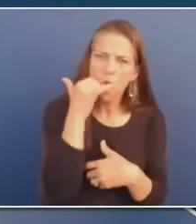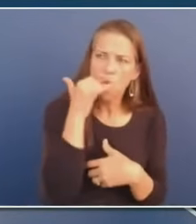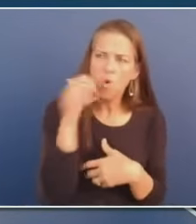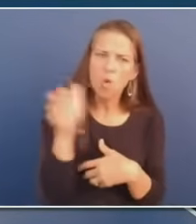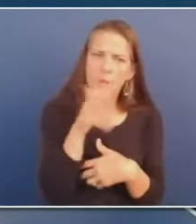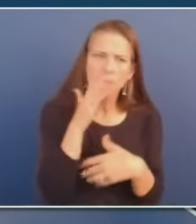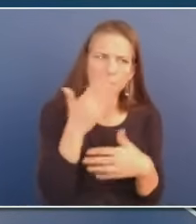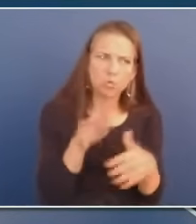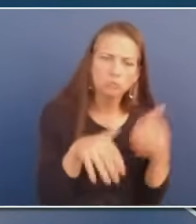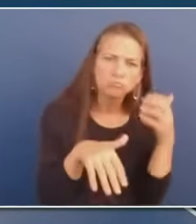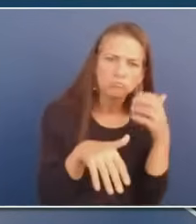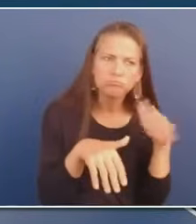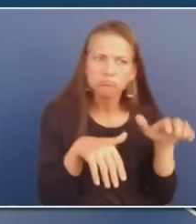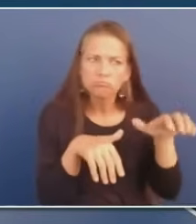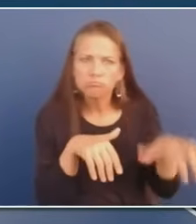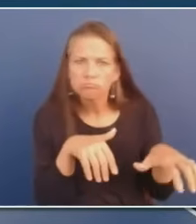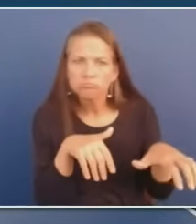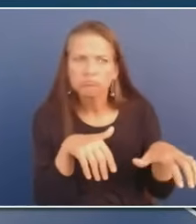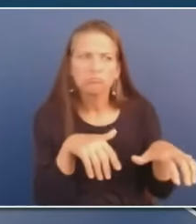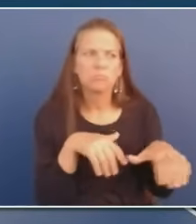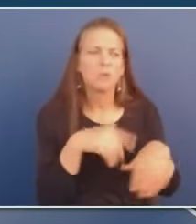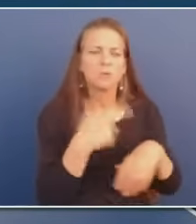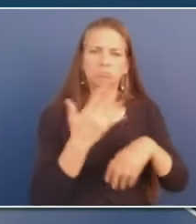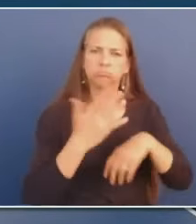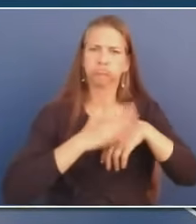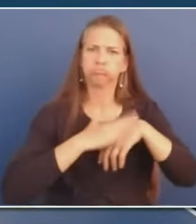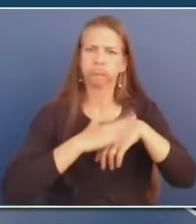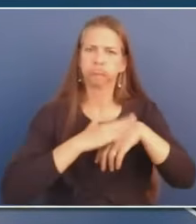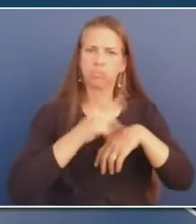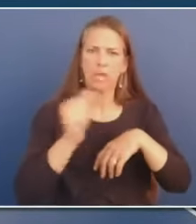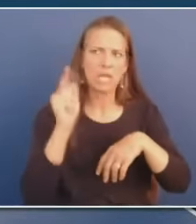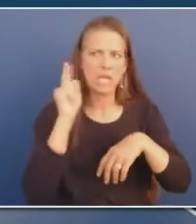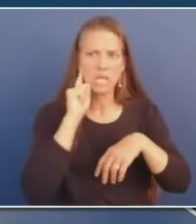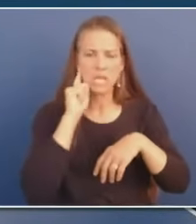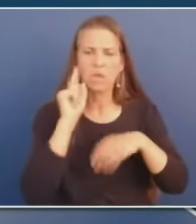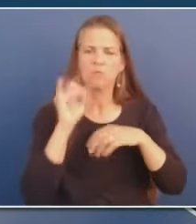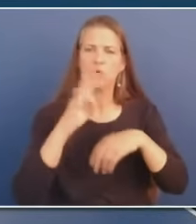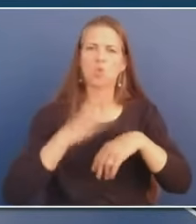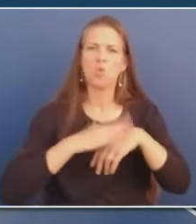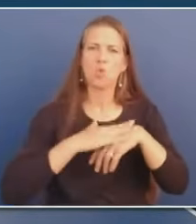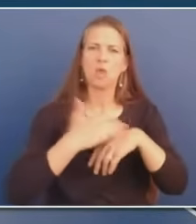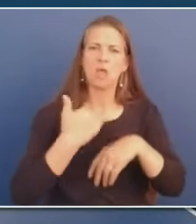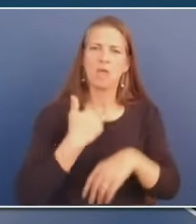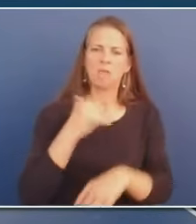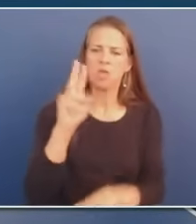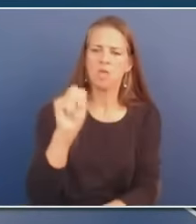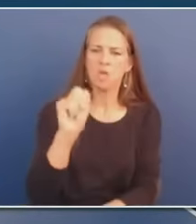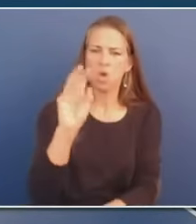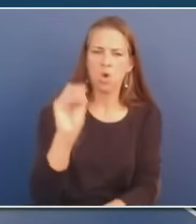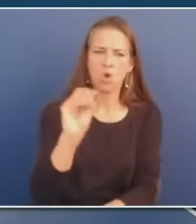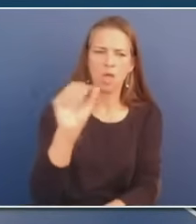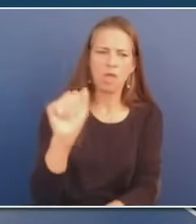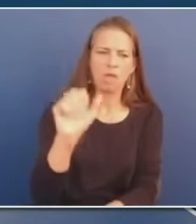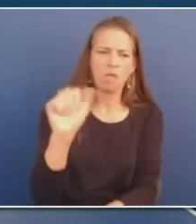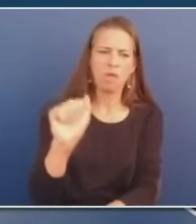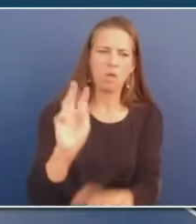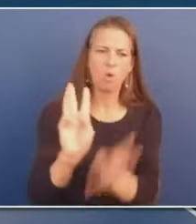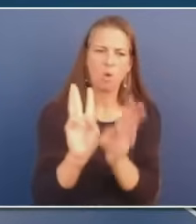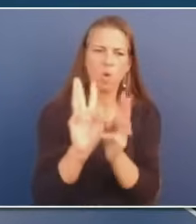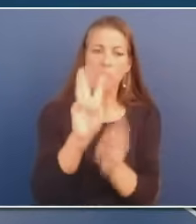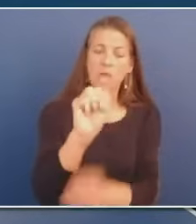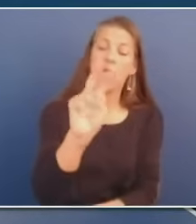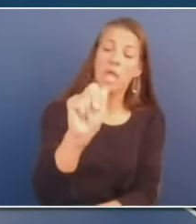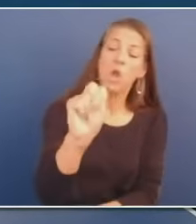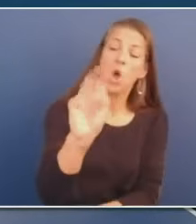don't normally put it there. So Kentuckians can listen to weather warnings by having an NOAA weather radio, listening to local TV